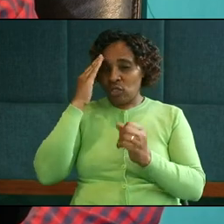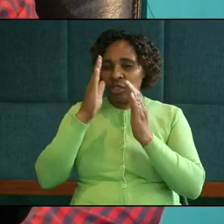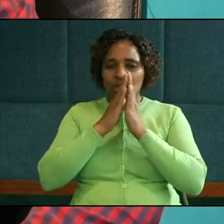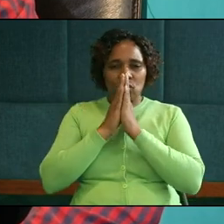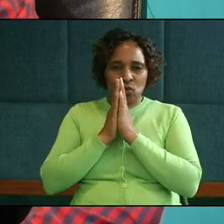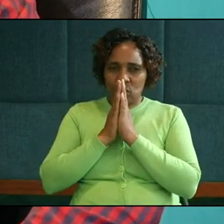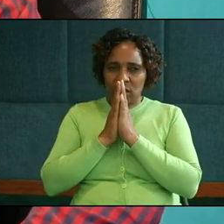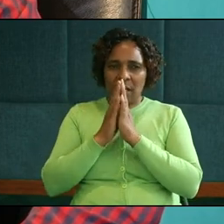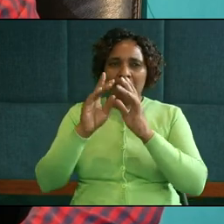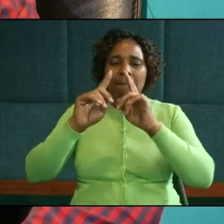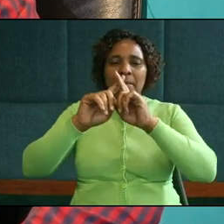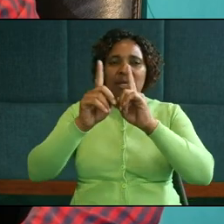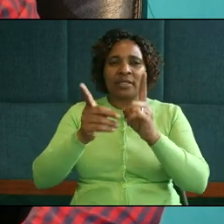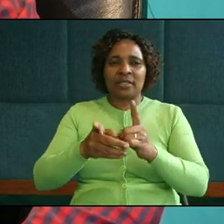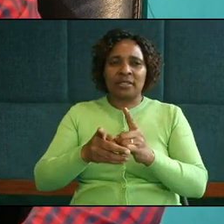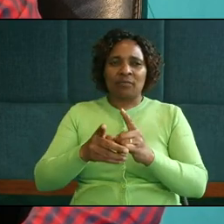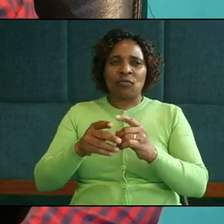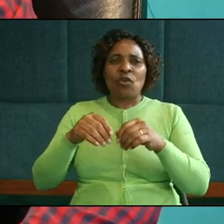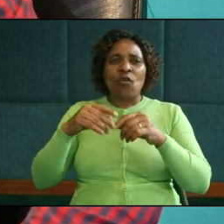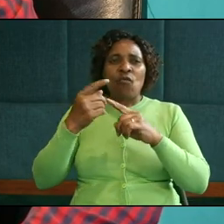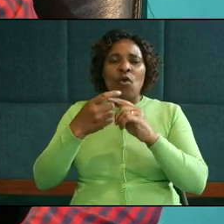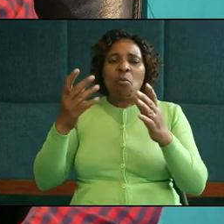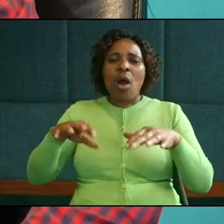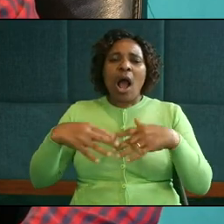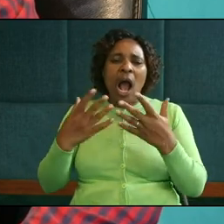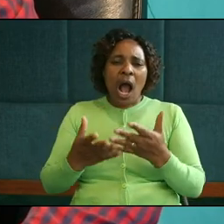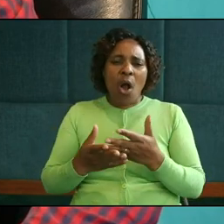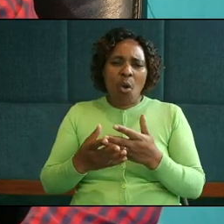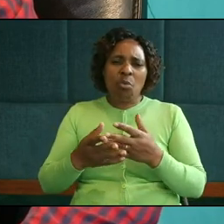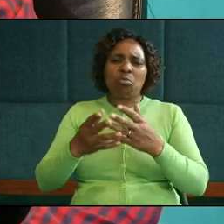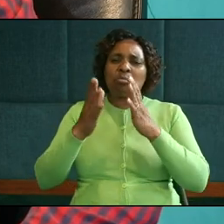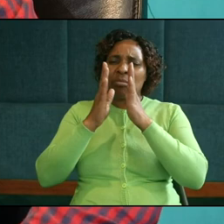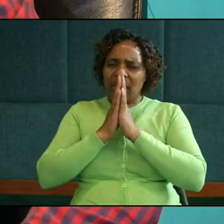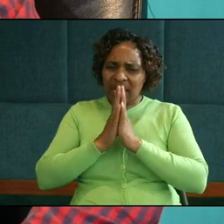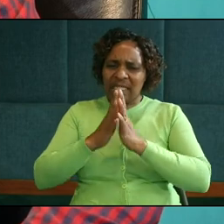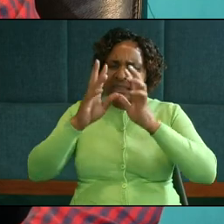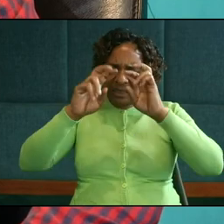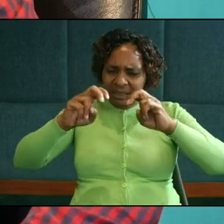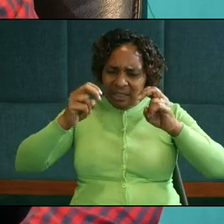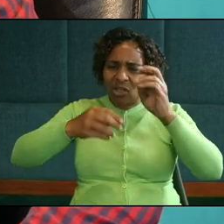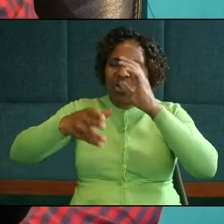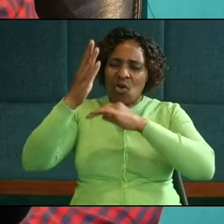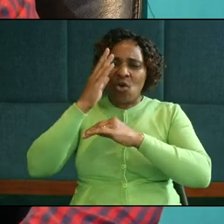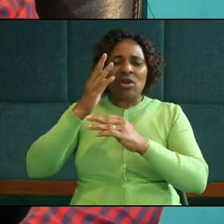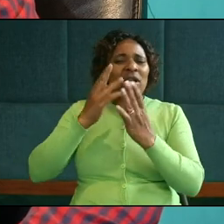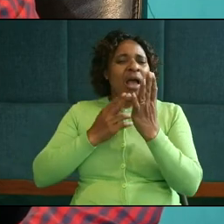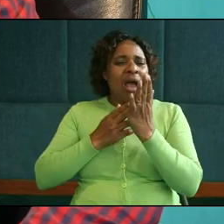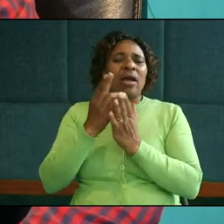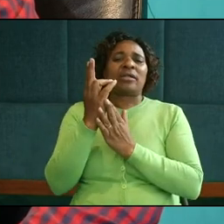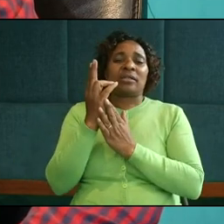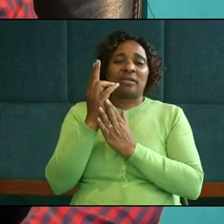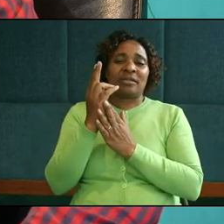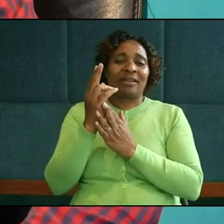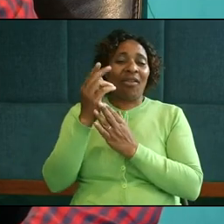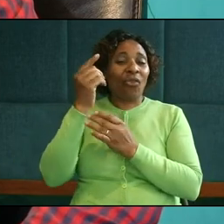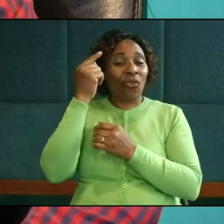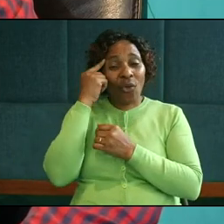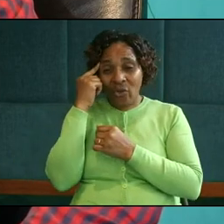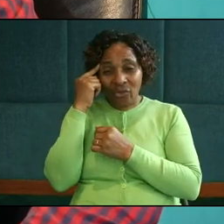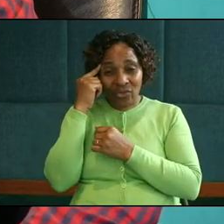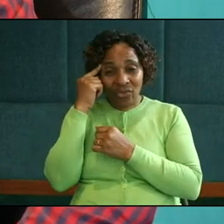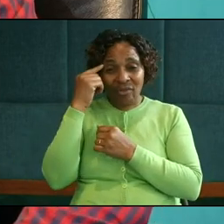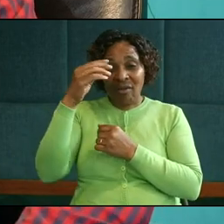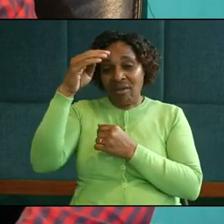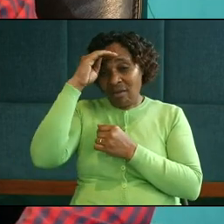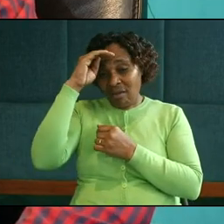story, but from how she was praying and seeking God honestly, he thought she was drunk, but she